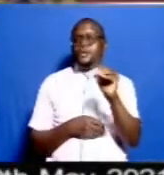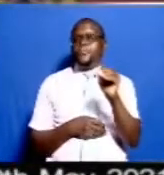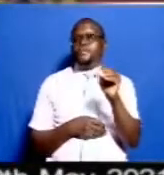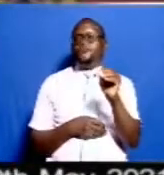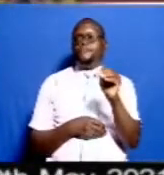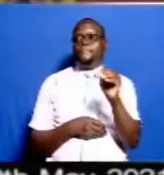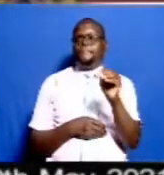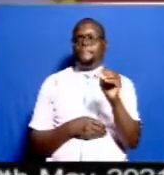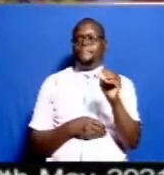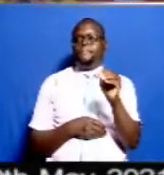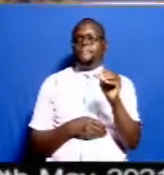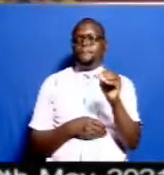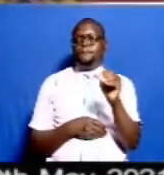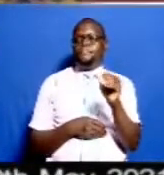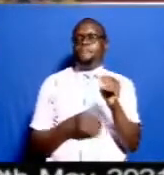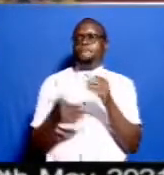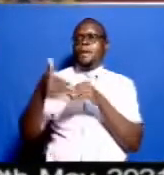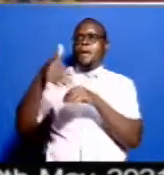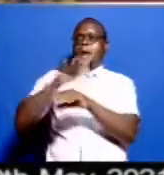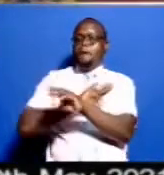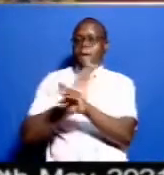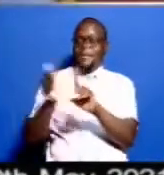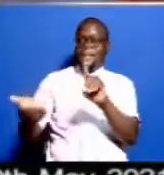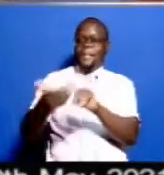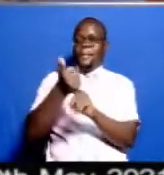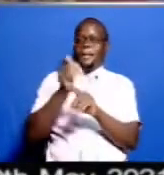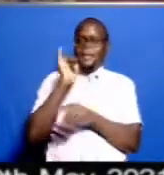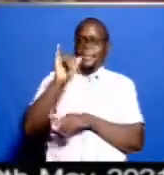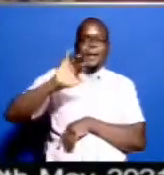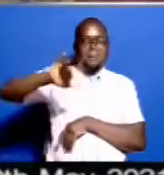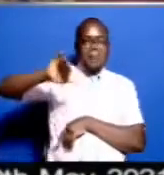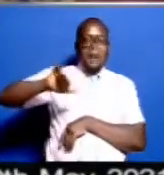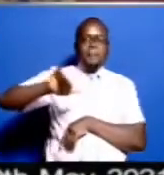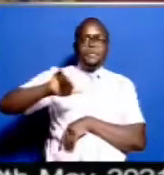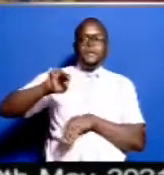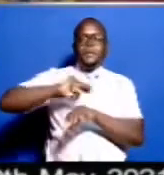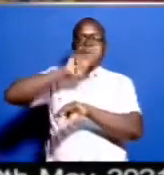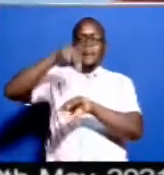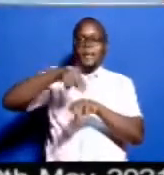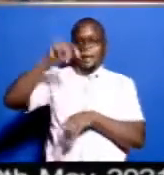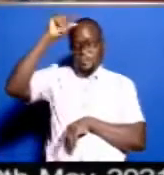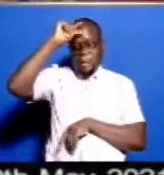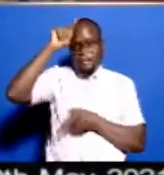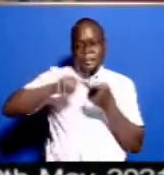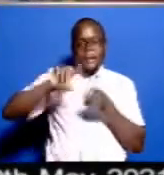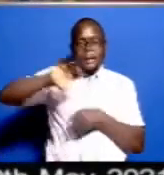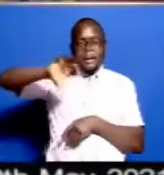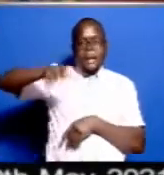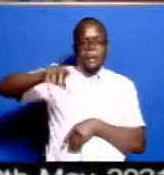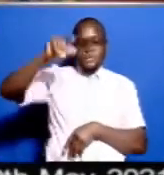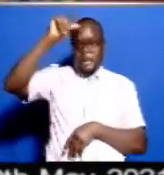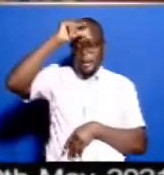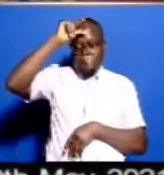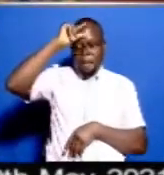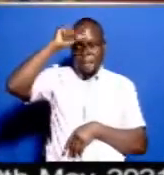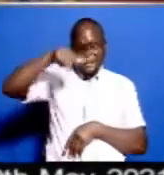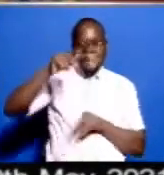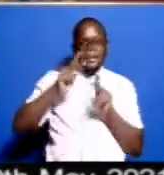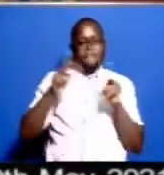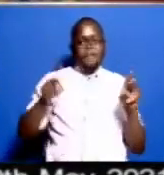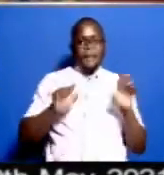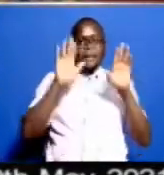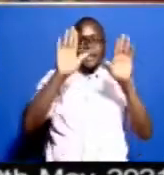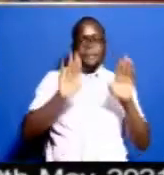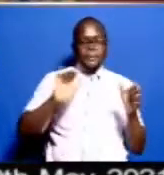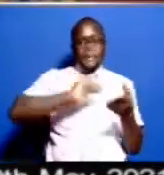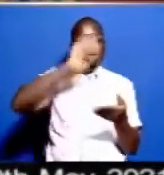therefore, covering the gaps that are left by national government as well as county governments, this is a very important